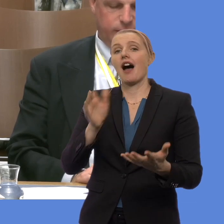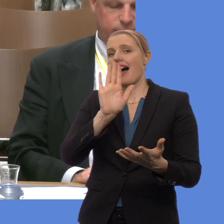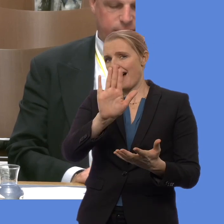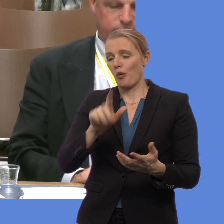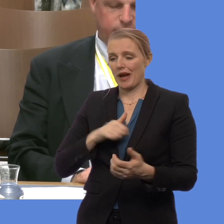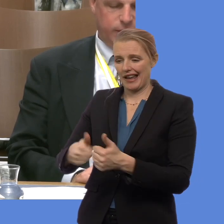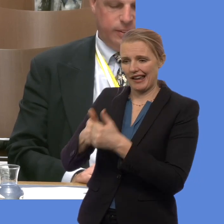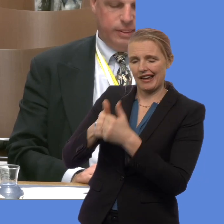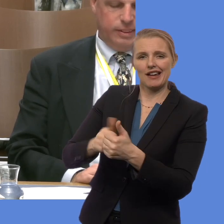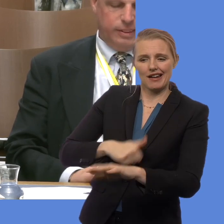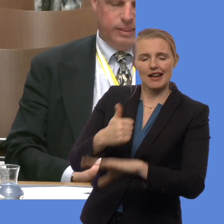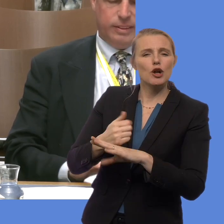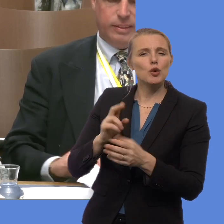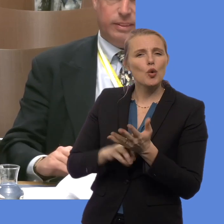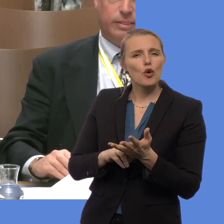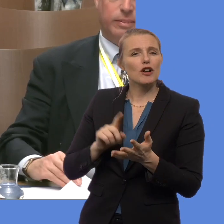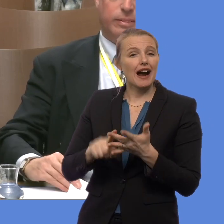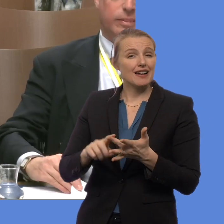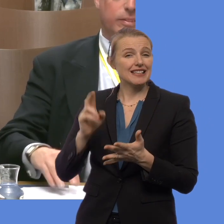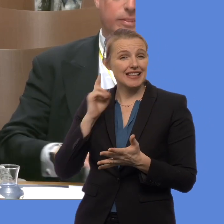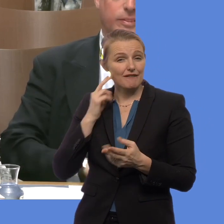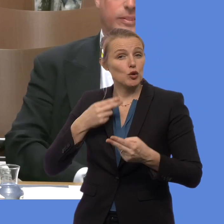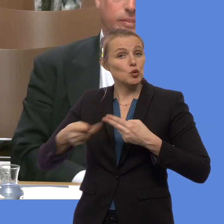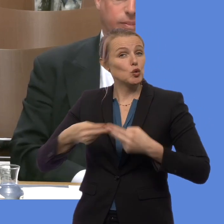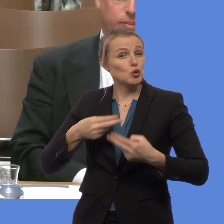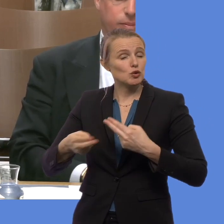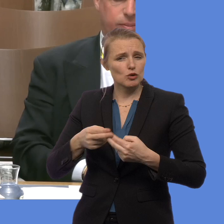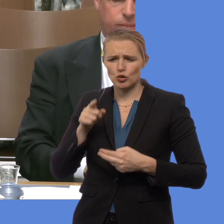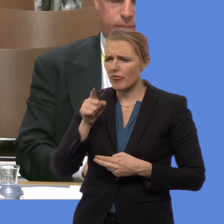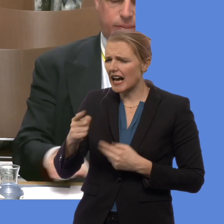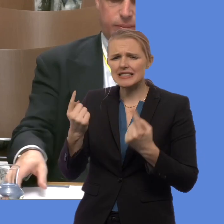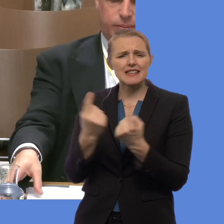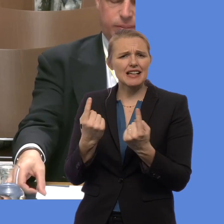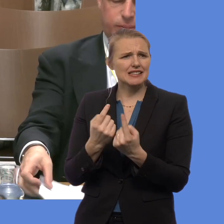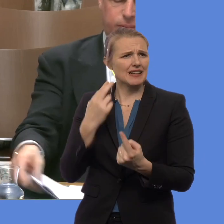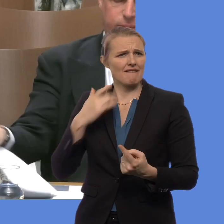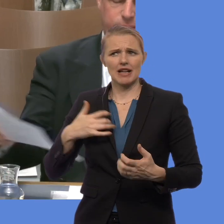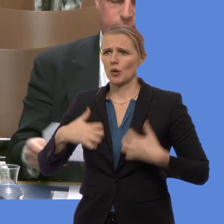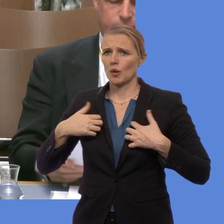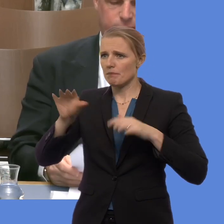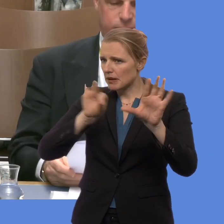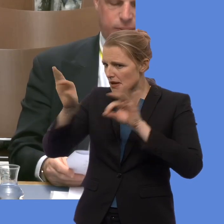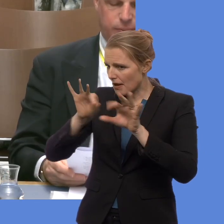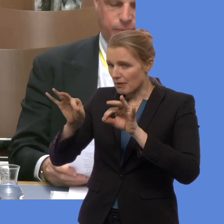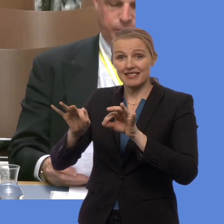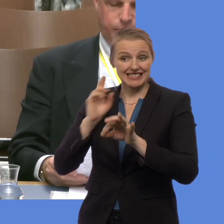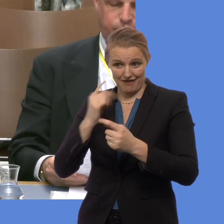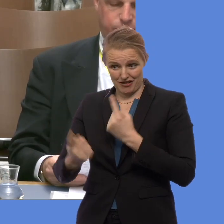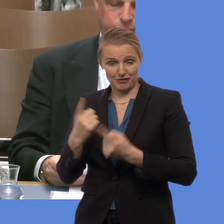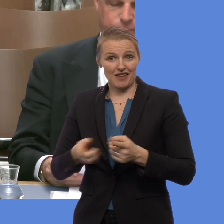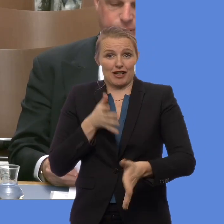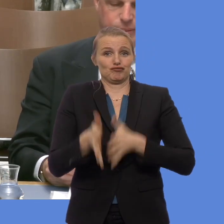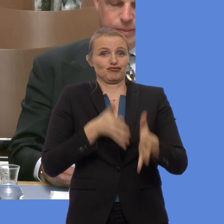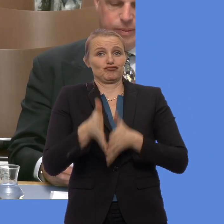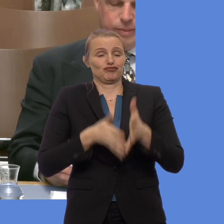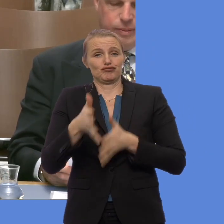Ireland Deaf News, which takes news and things of interest to the deaf community, translates them into BSL, ISL.